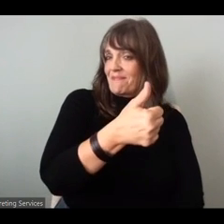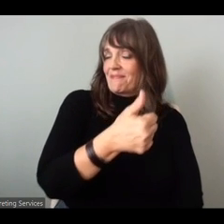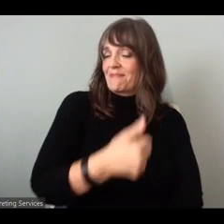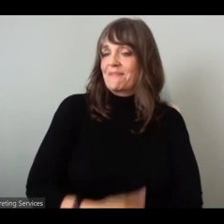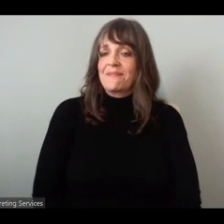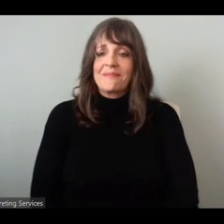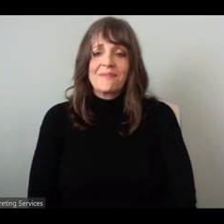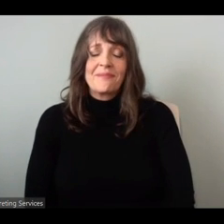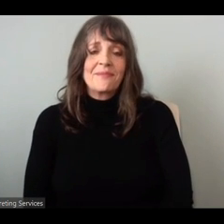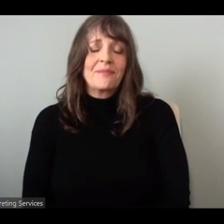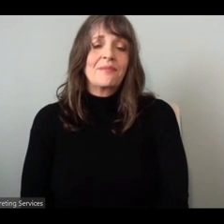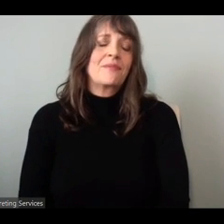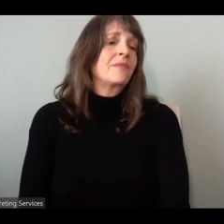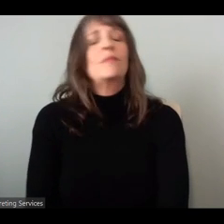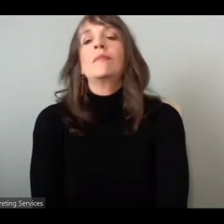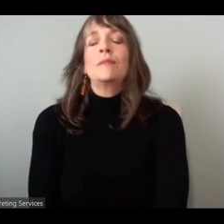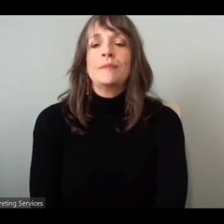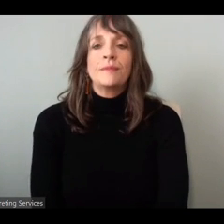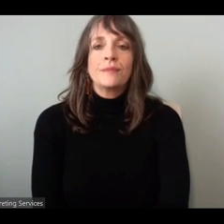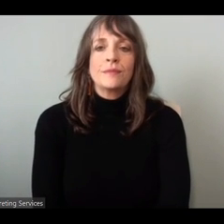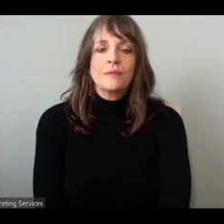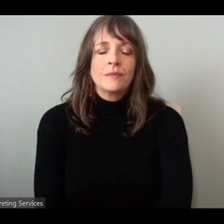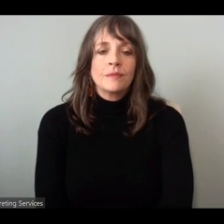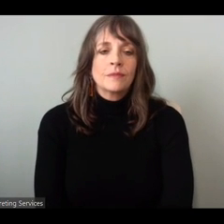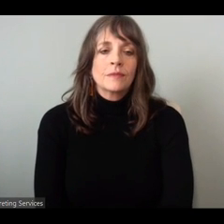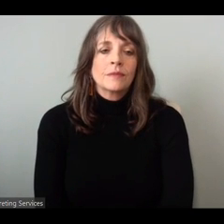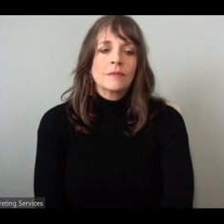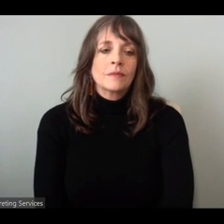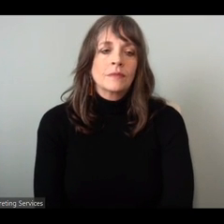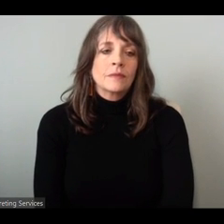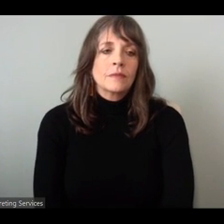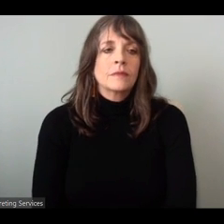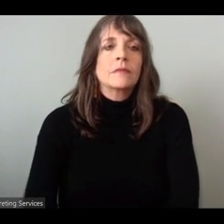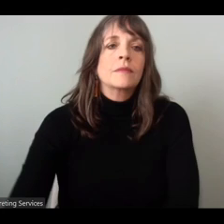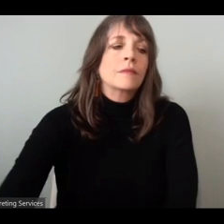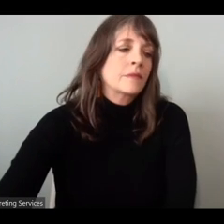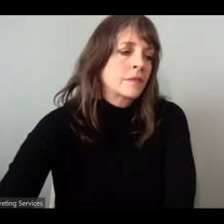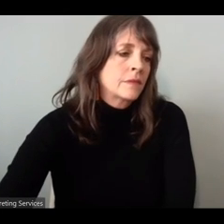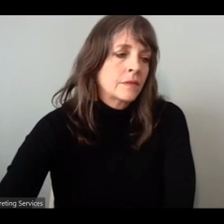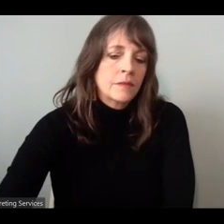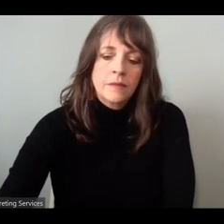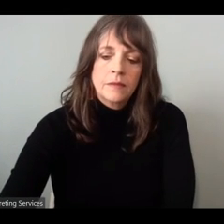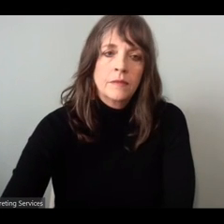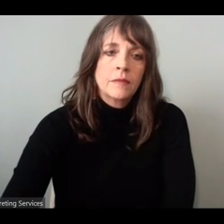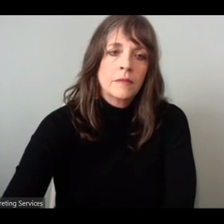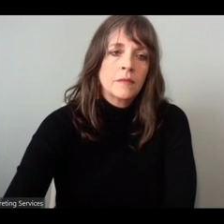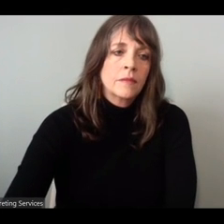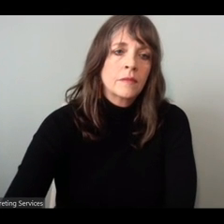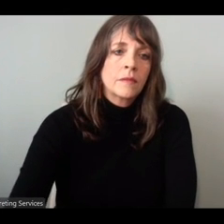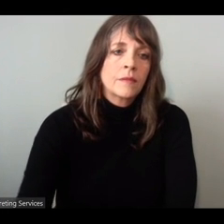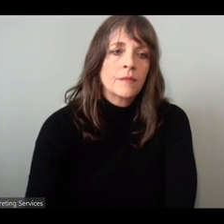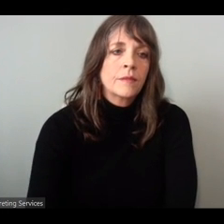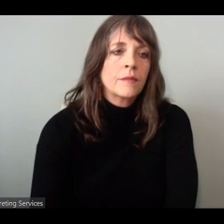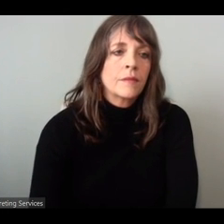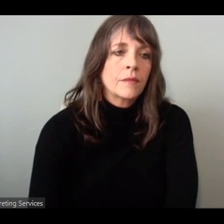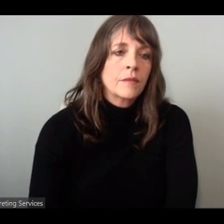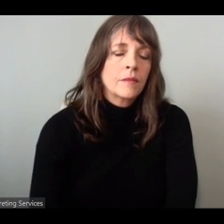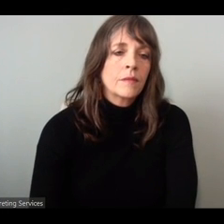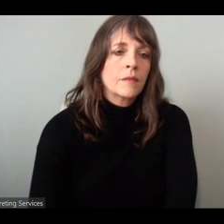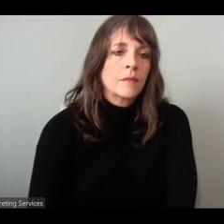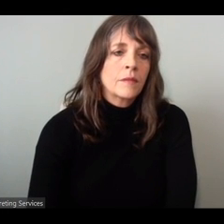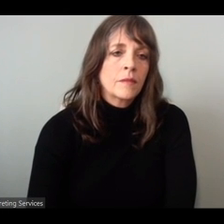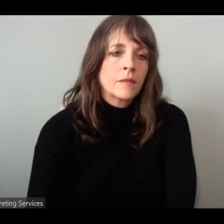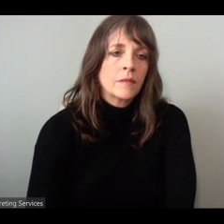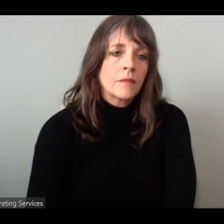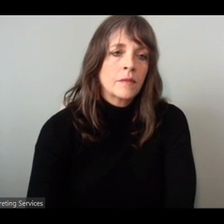director of grants at the New York Foundation for the Arts, Caitlin Strokosch, president and CEO of the National Performance Network, Eddie